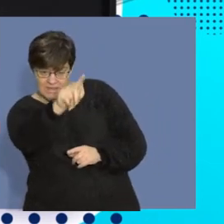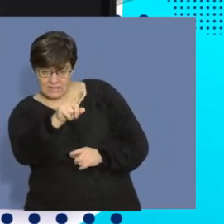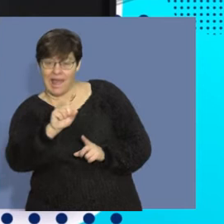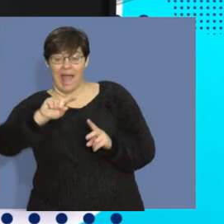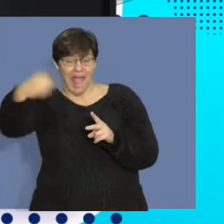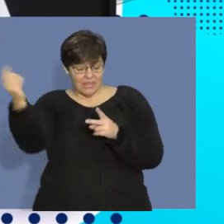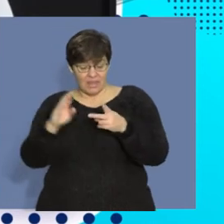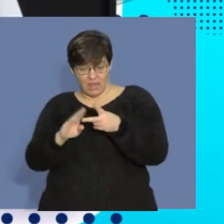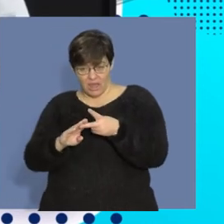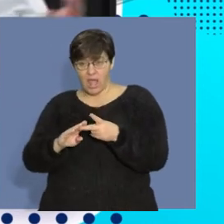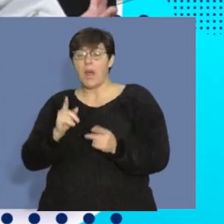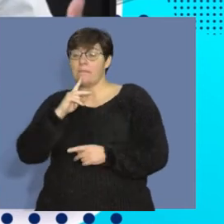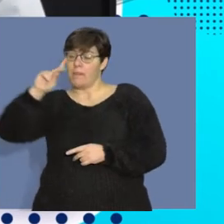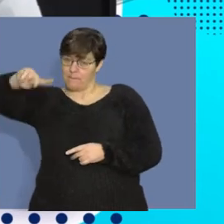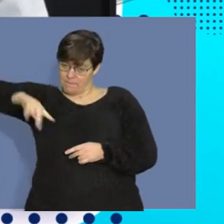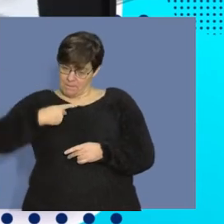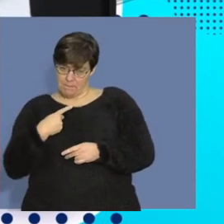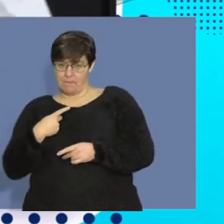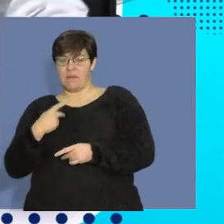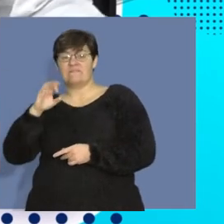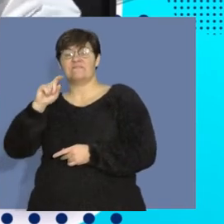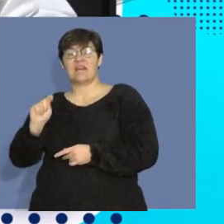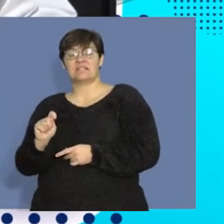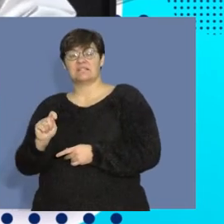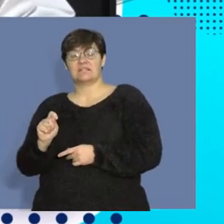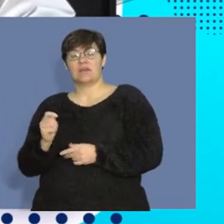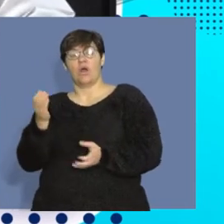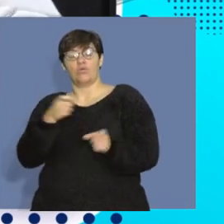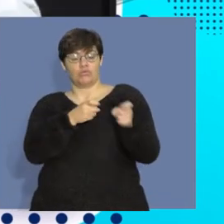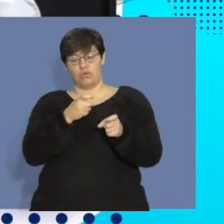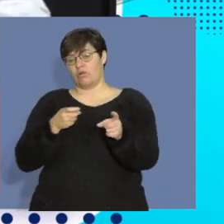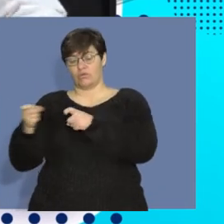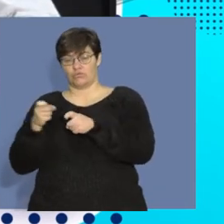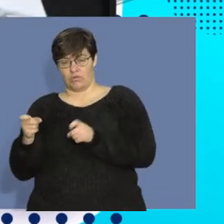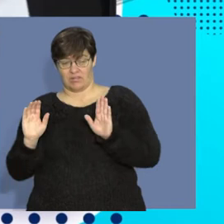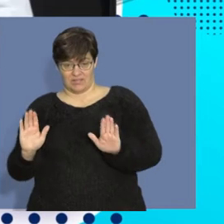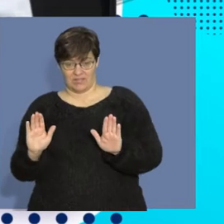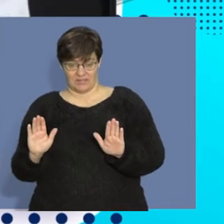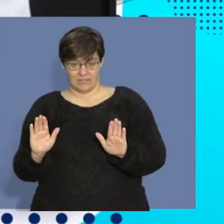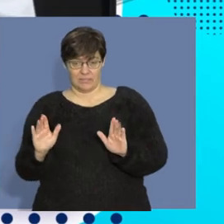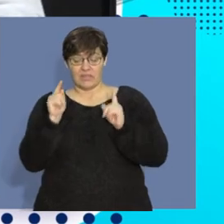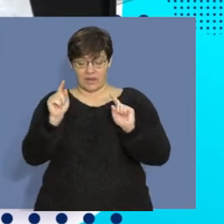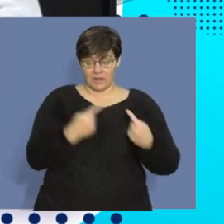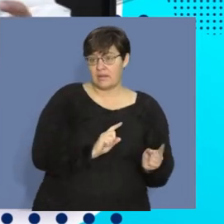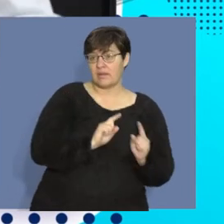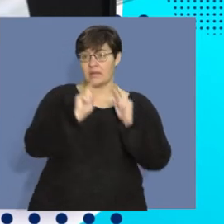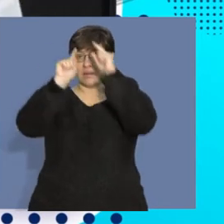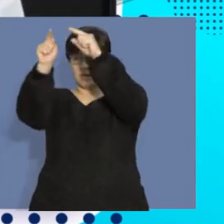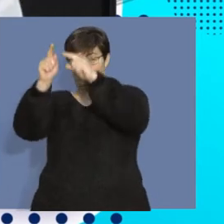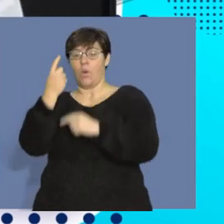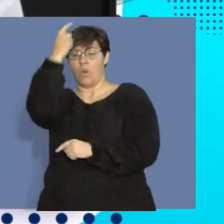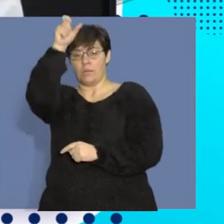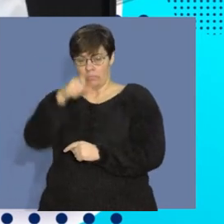VAT. So in this way, control is kept. You also have division of duties. There's control to ensure that all our